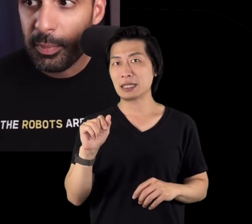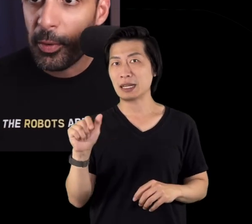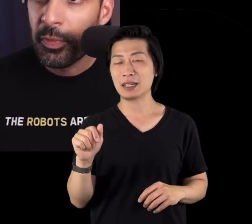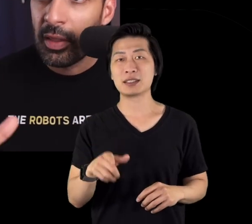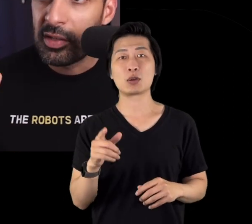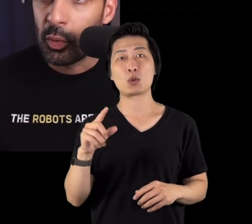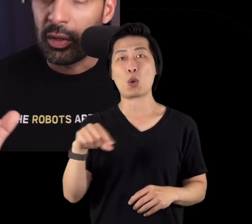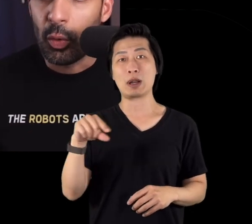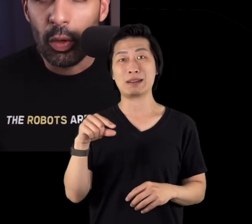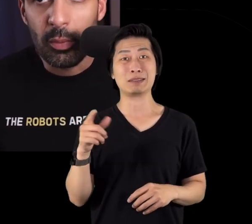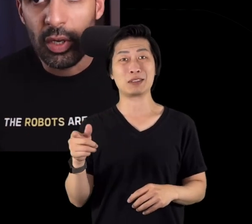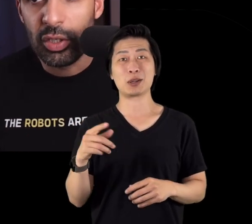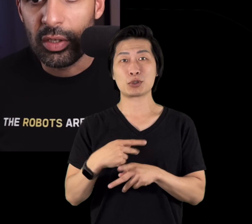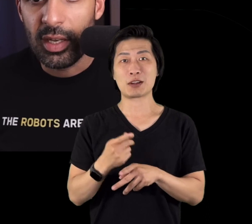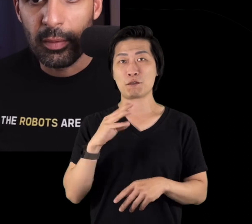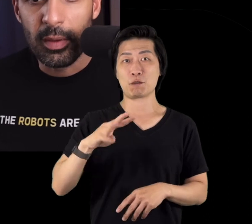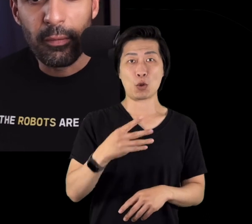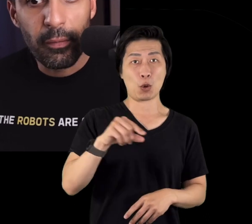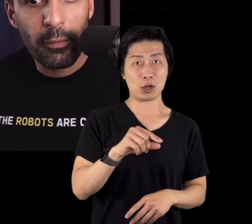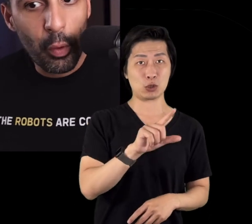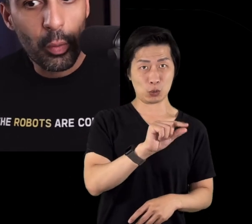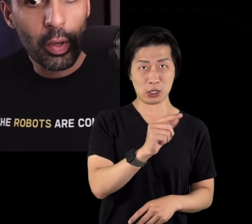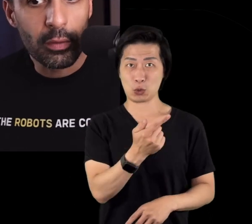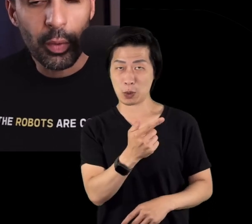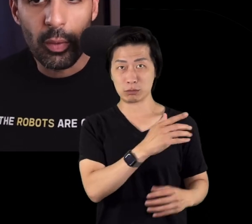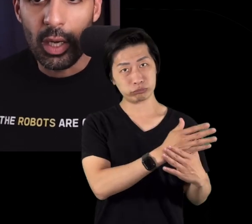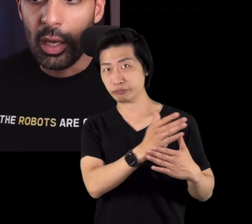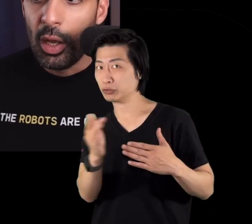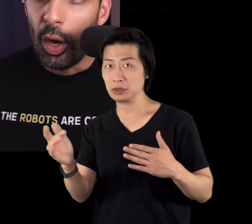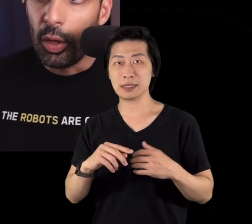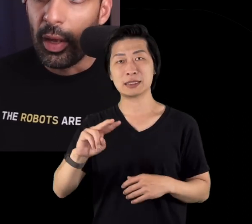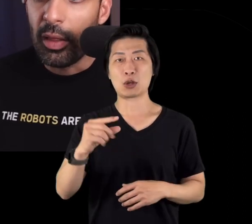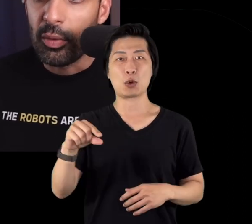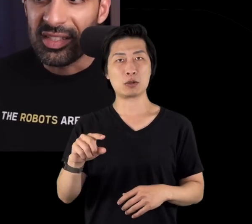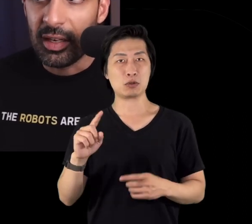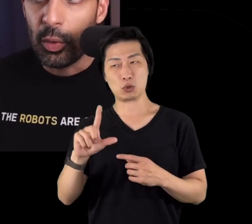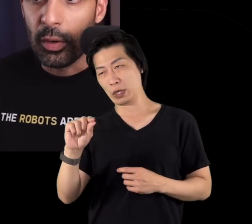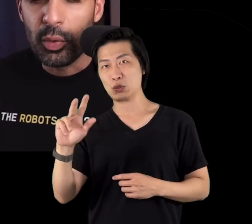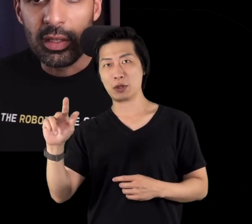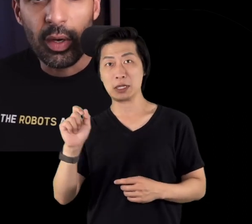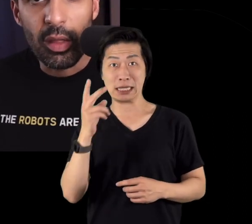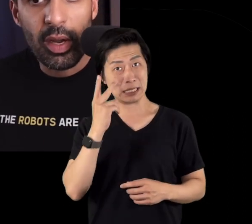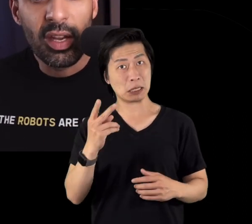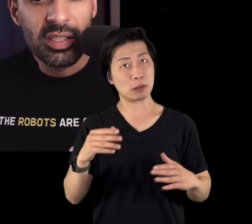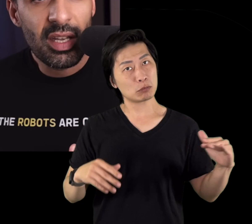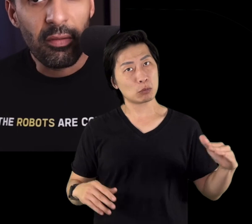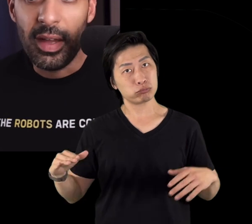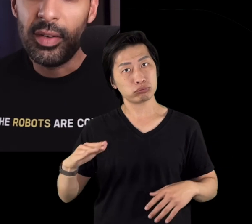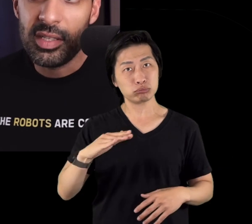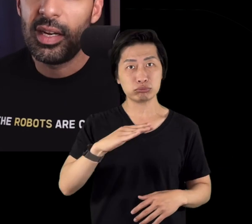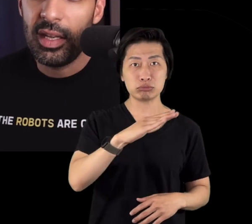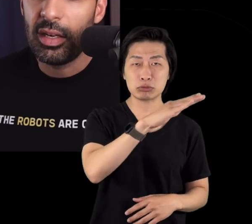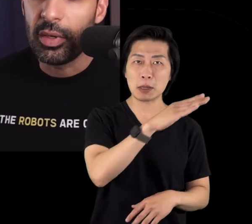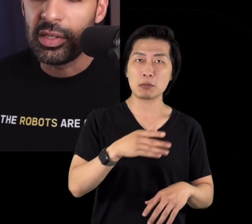bit deeper, this is what their quarterly production looks like from the fourth quarter of 21 all the way through the second quarter of 2023. You can see a